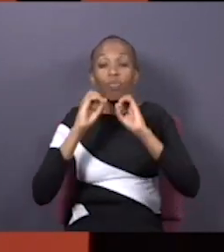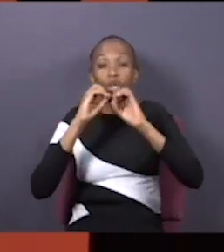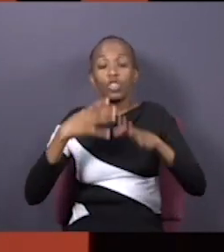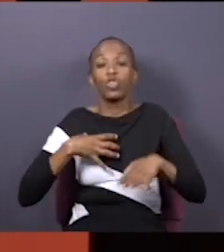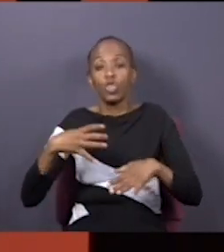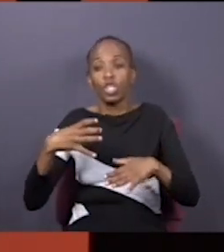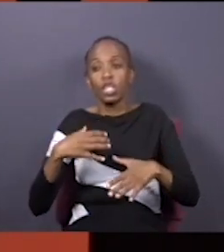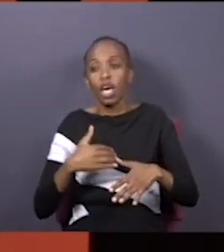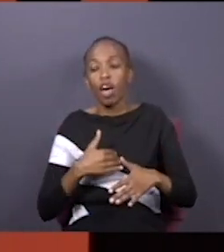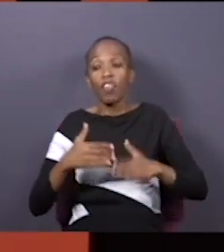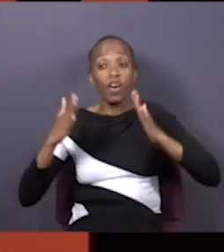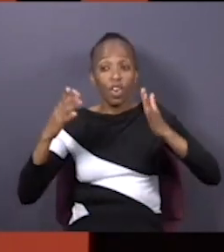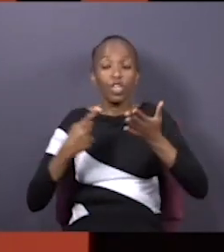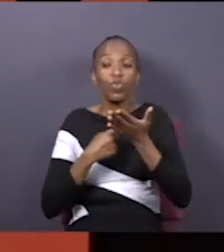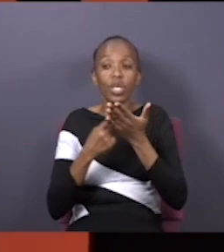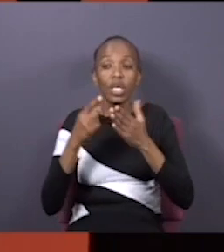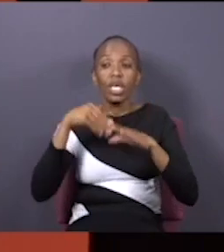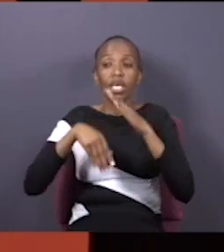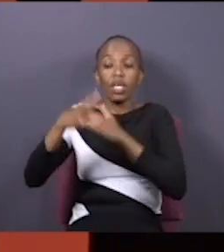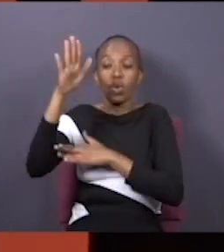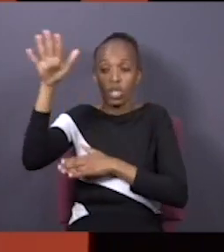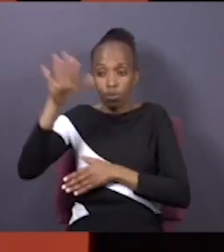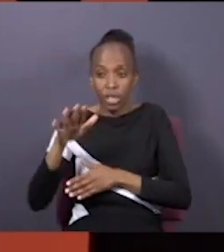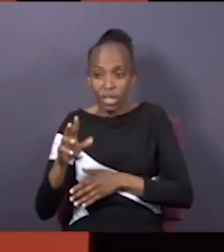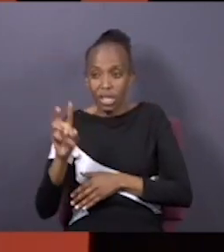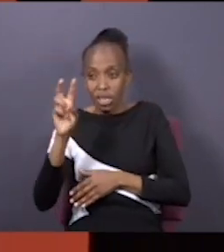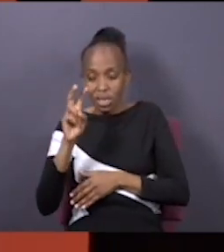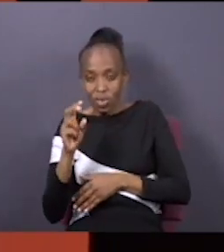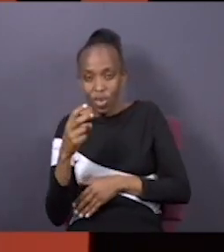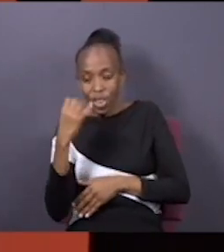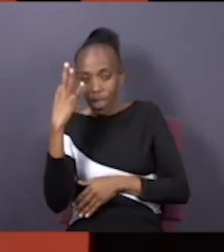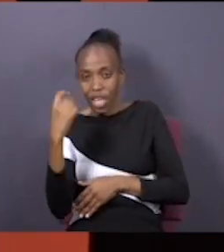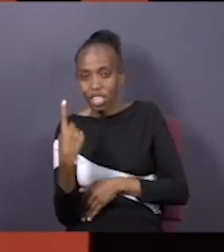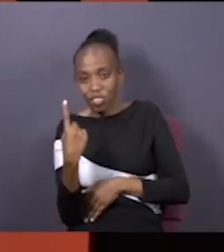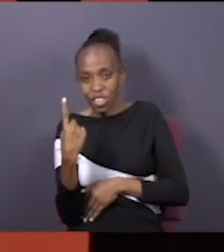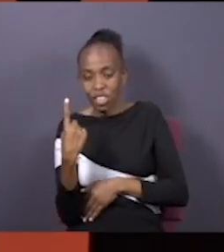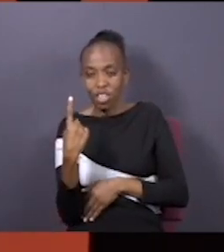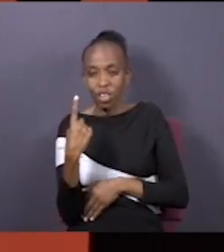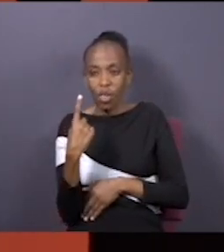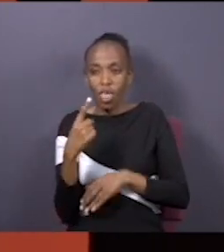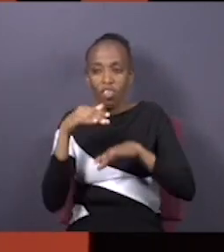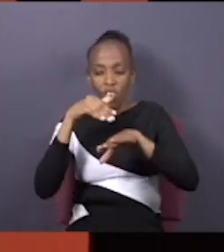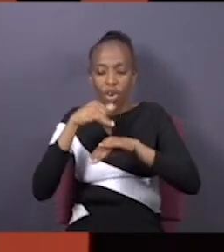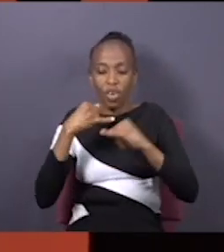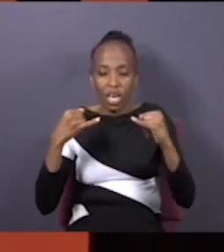richly and have a great week in God's presence. And see you on the 31st for our